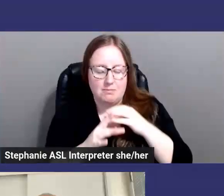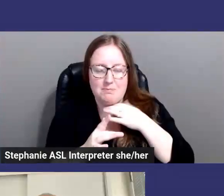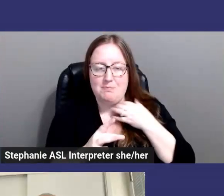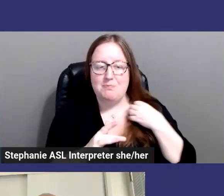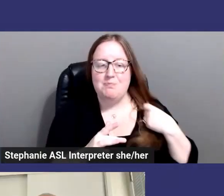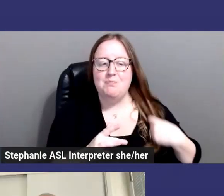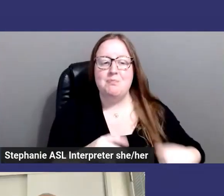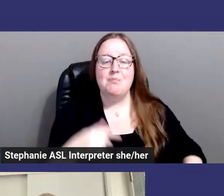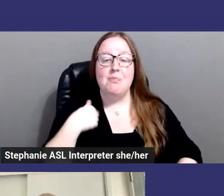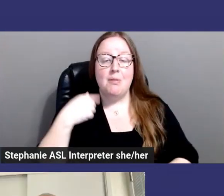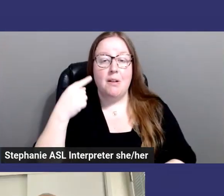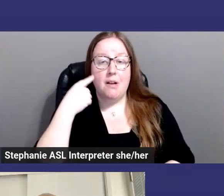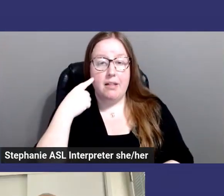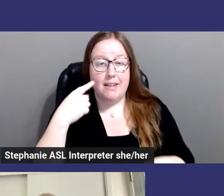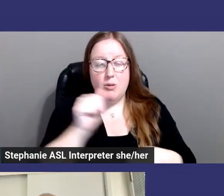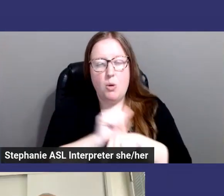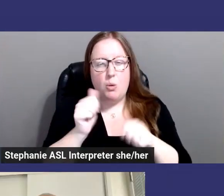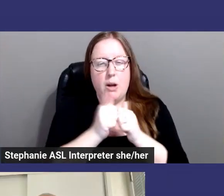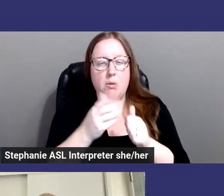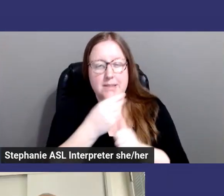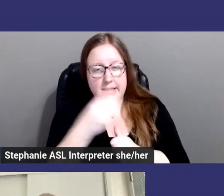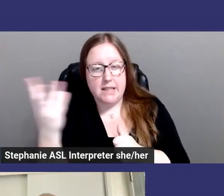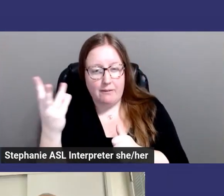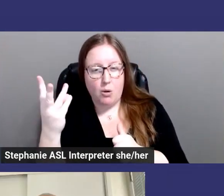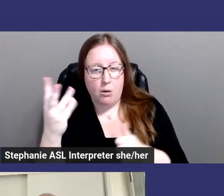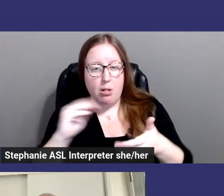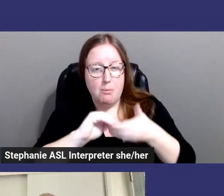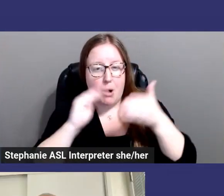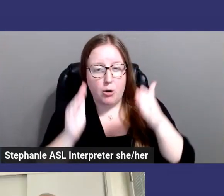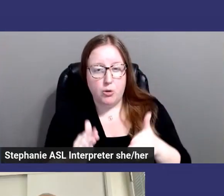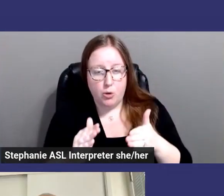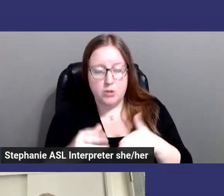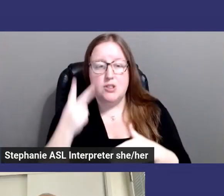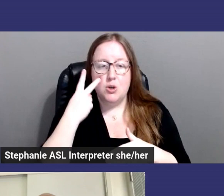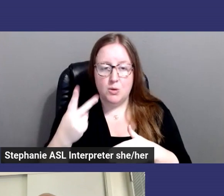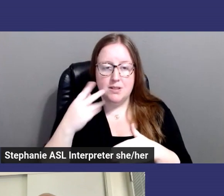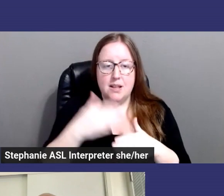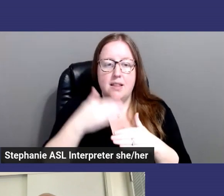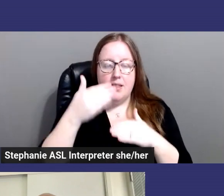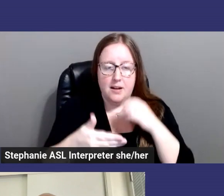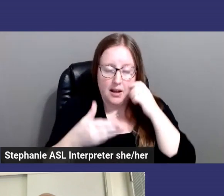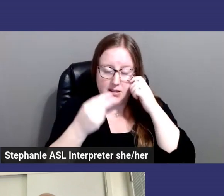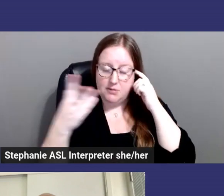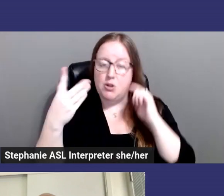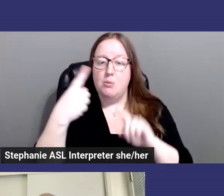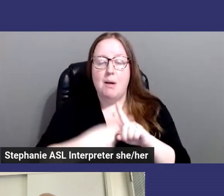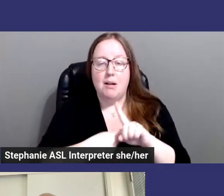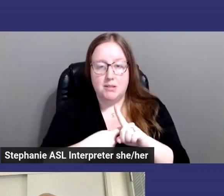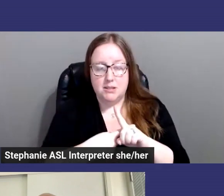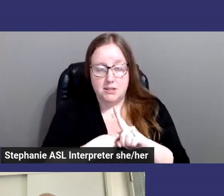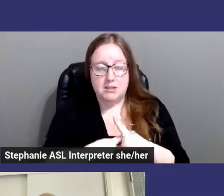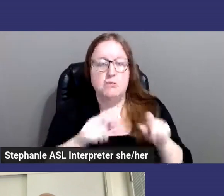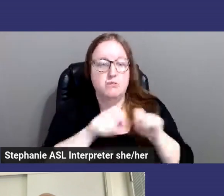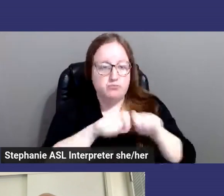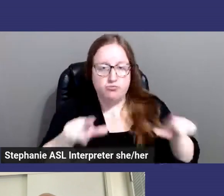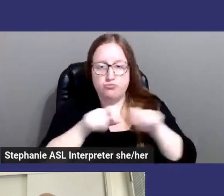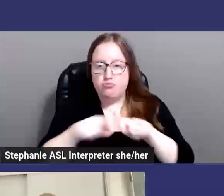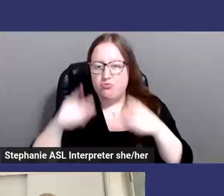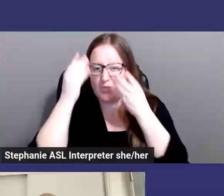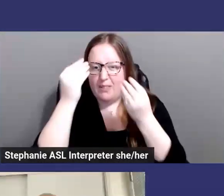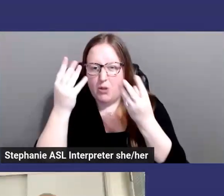think we've been working with several partners that you'll probably see over the next couple of months, starting to release some information on